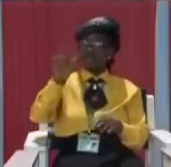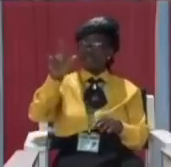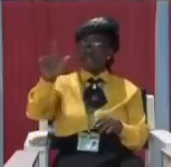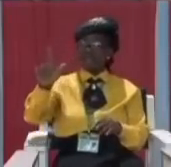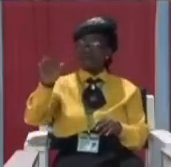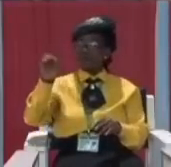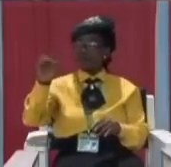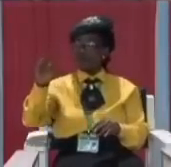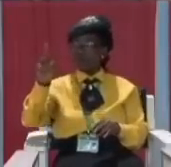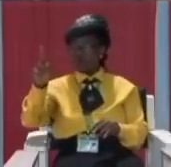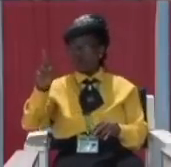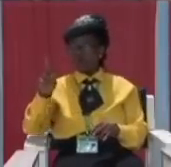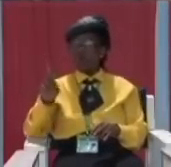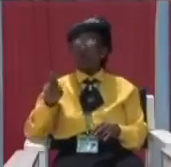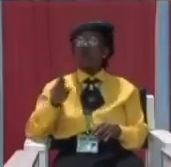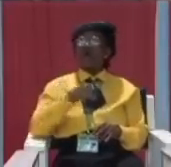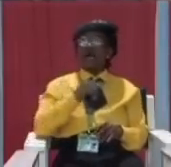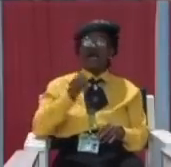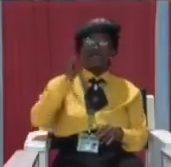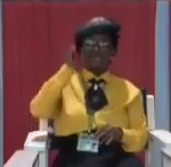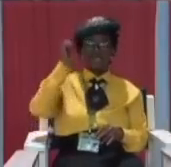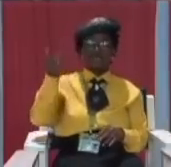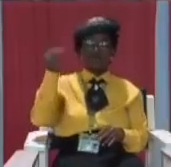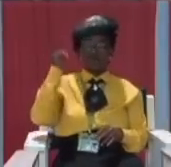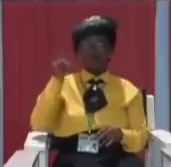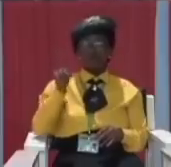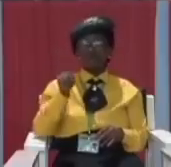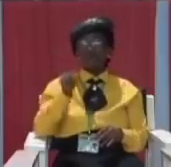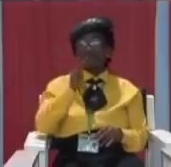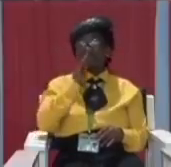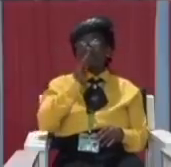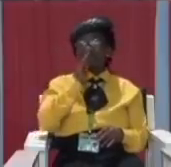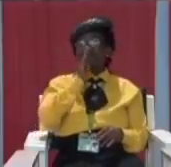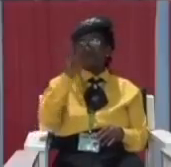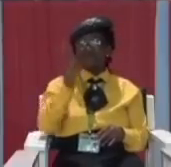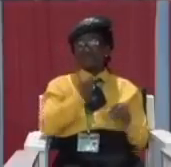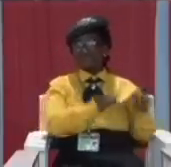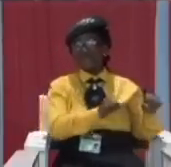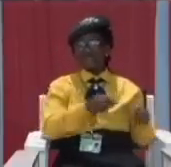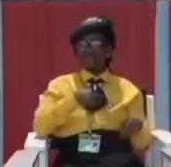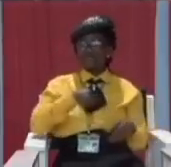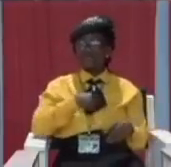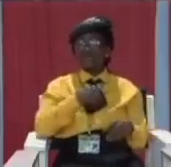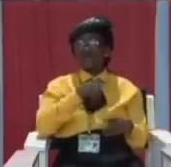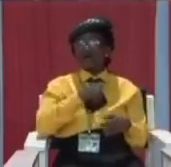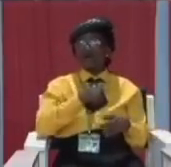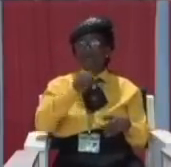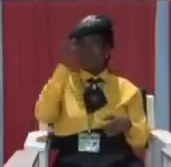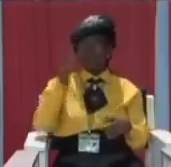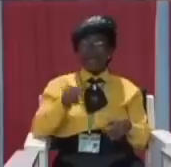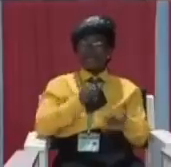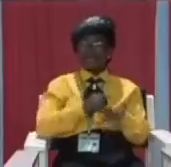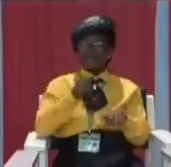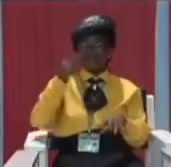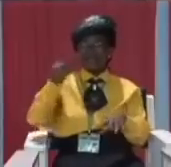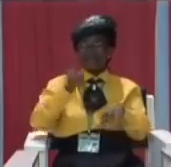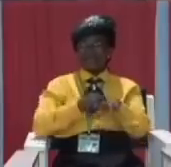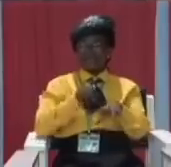praying furiously. By the time I got up, I knew I got what I wanted.